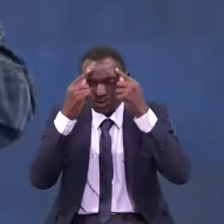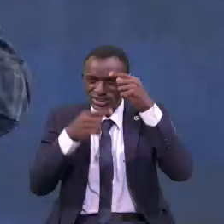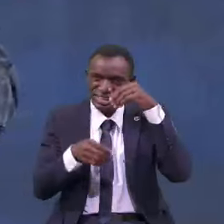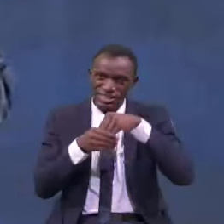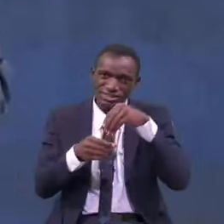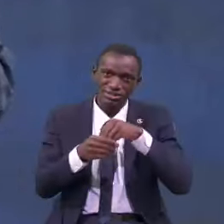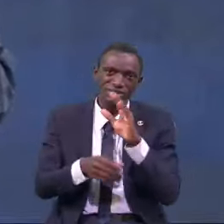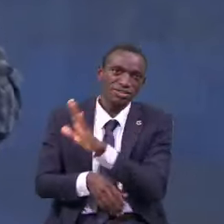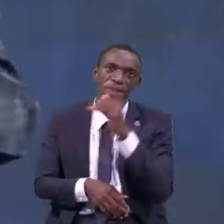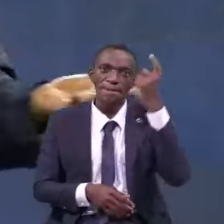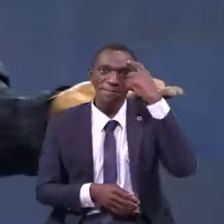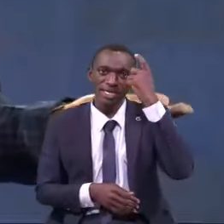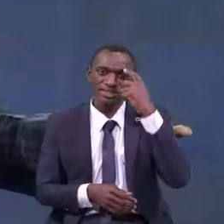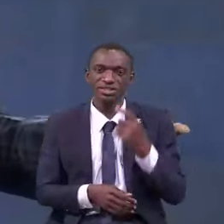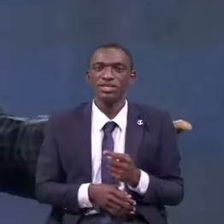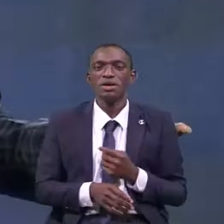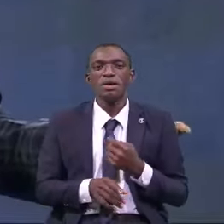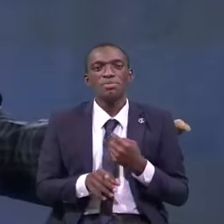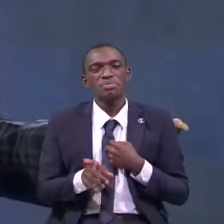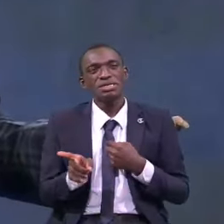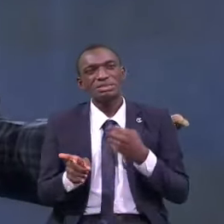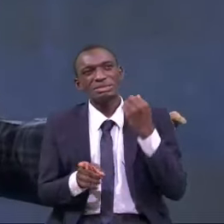And was imagining, how will I live?